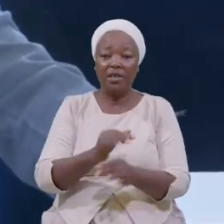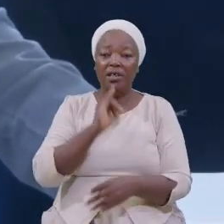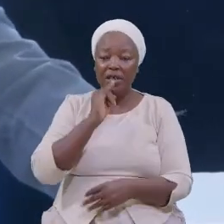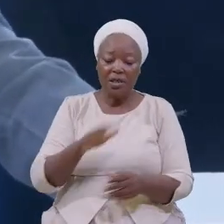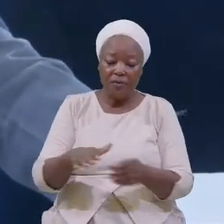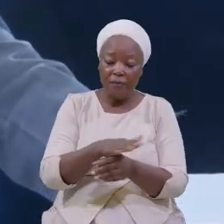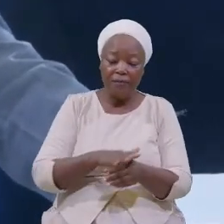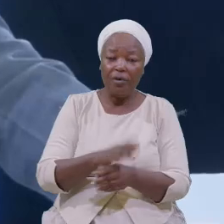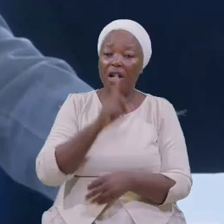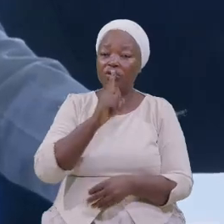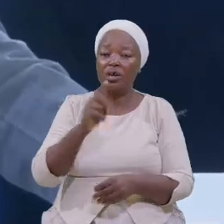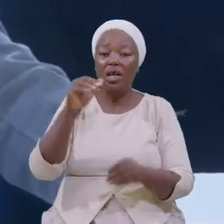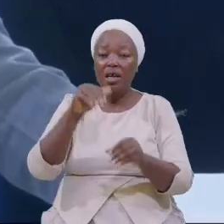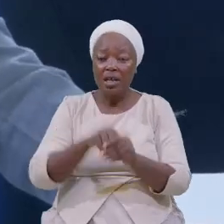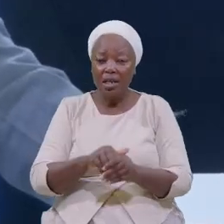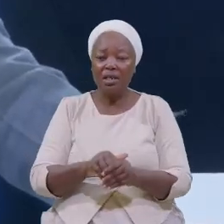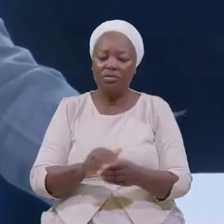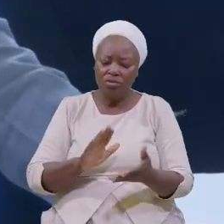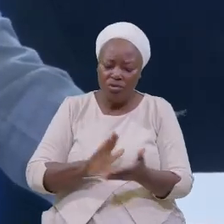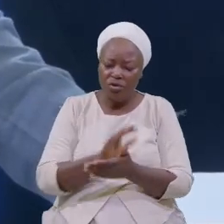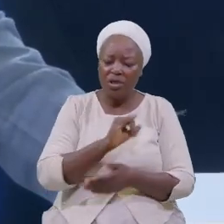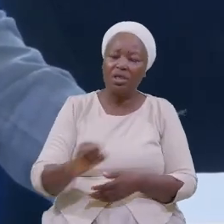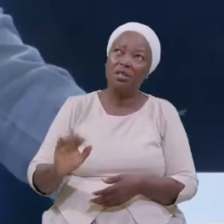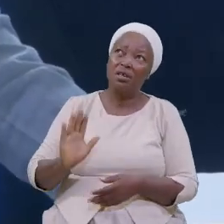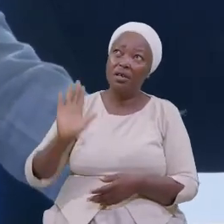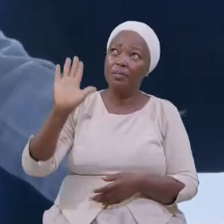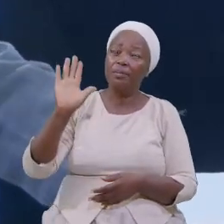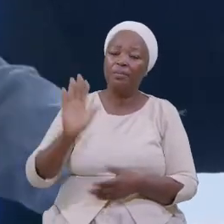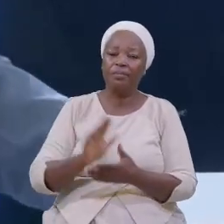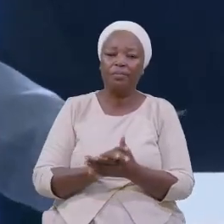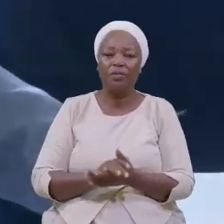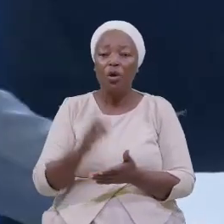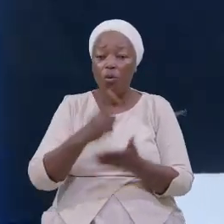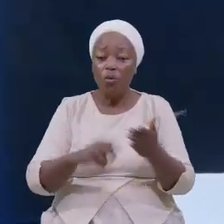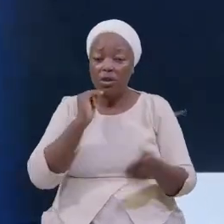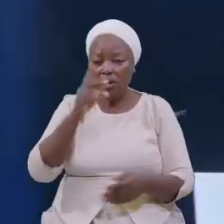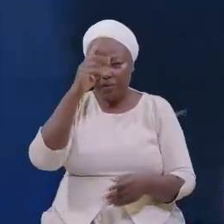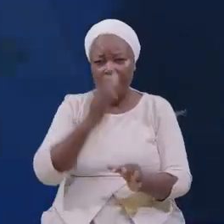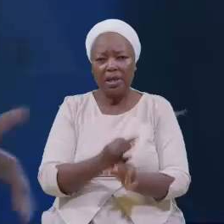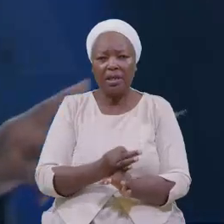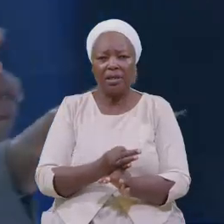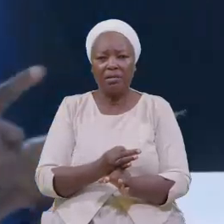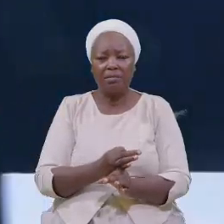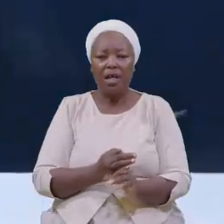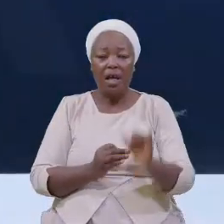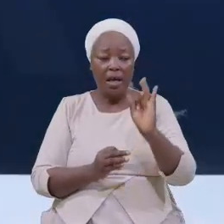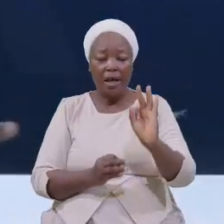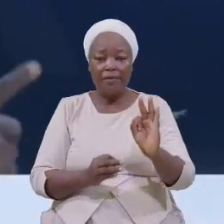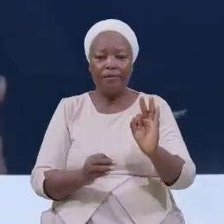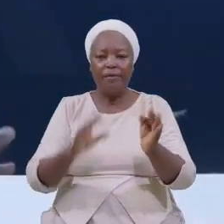in trusting him. What's faith? Forgetting